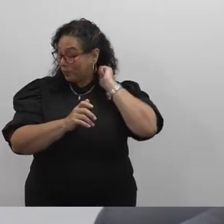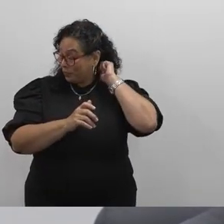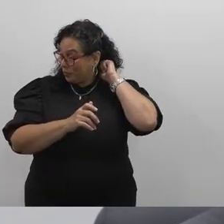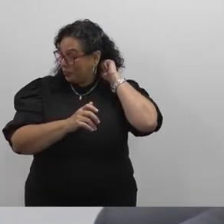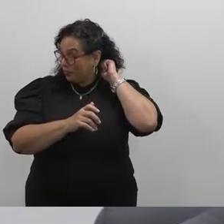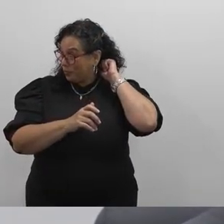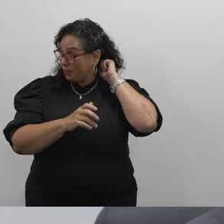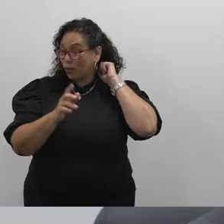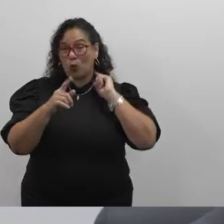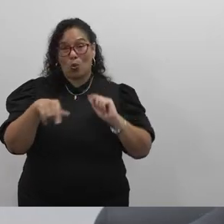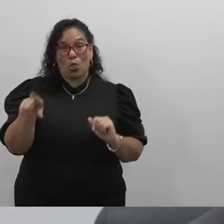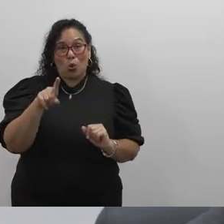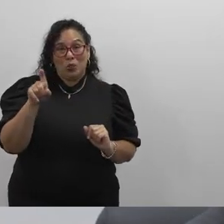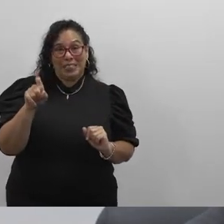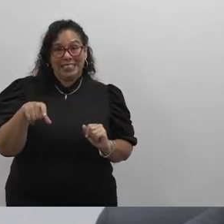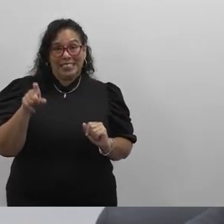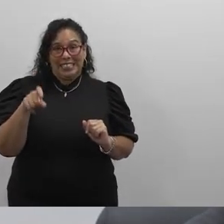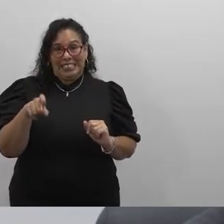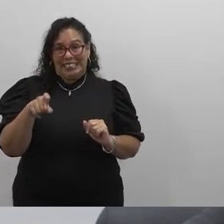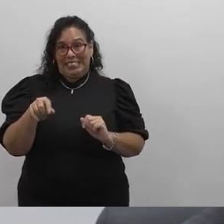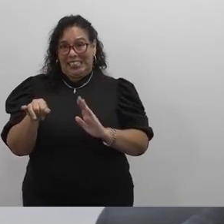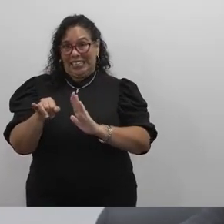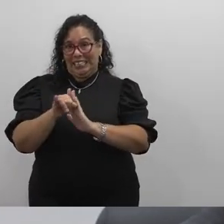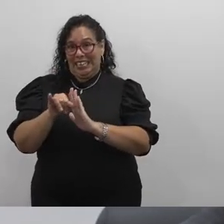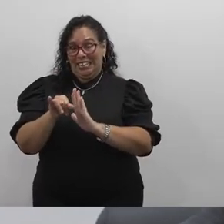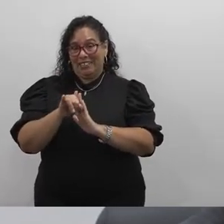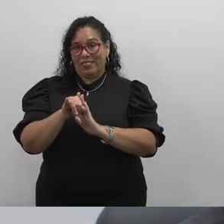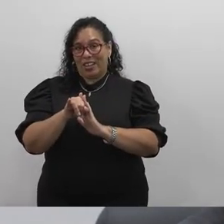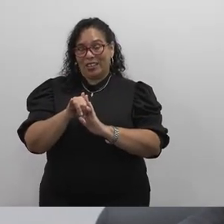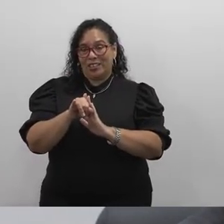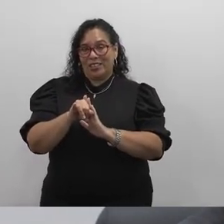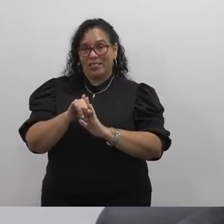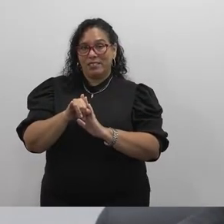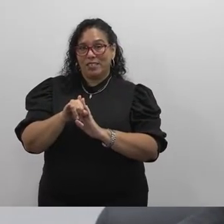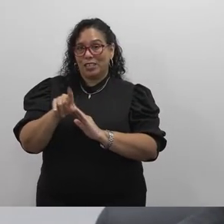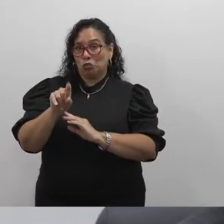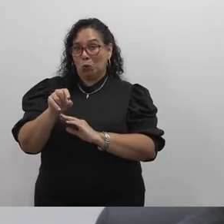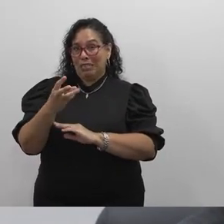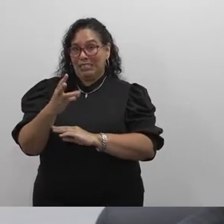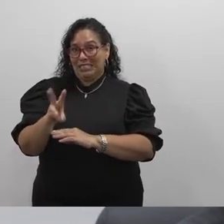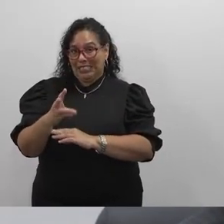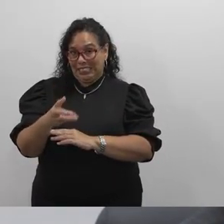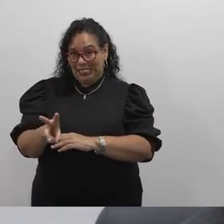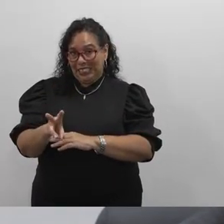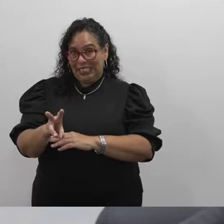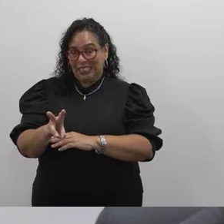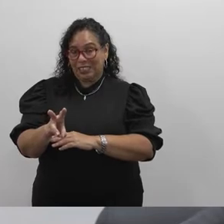those needs that were identified in 2016